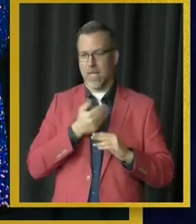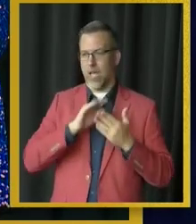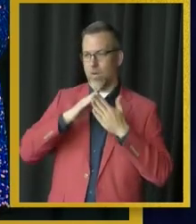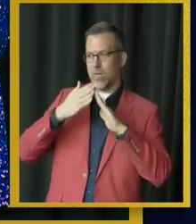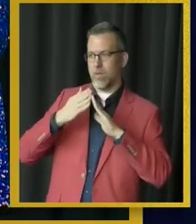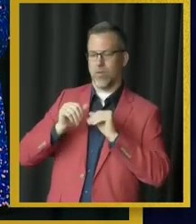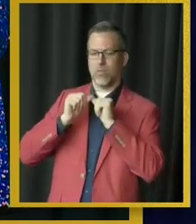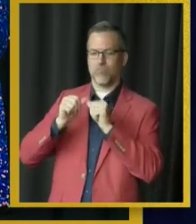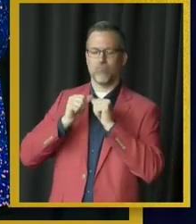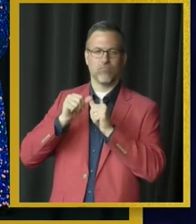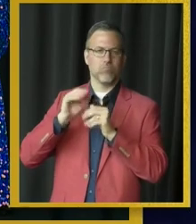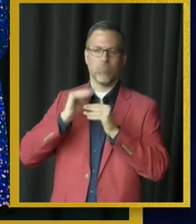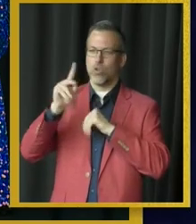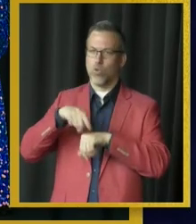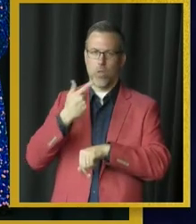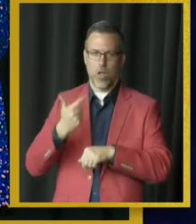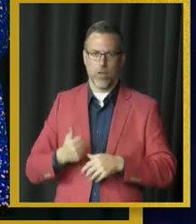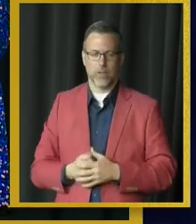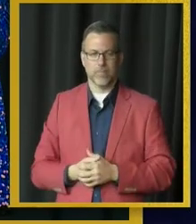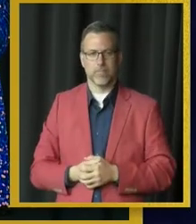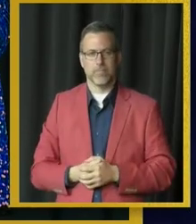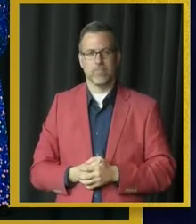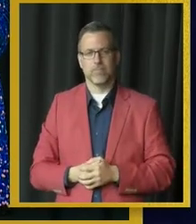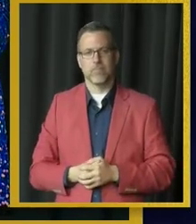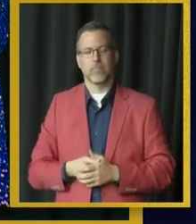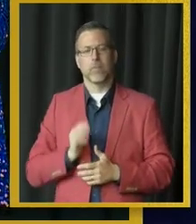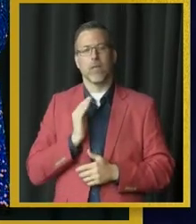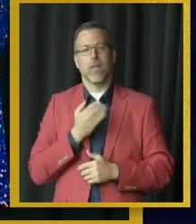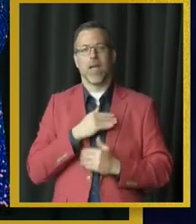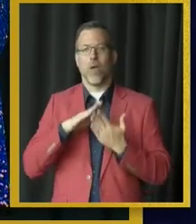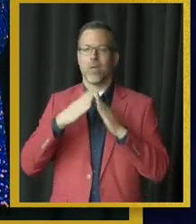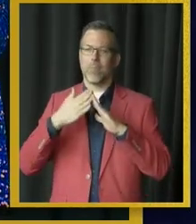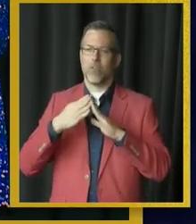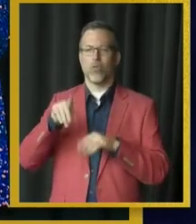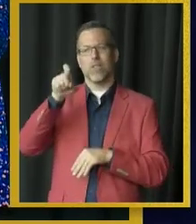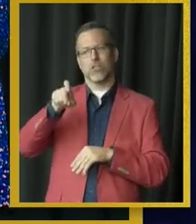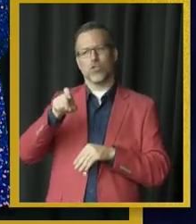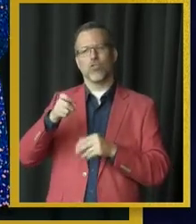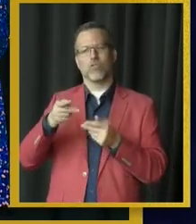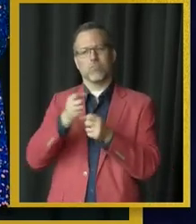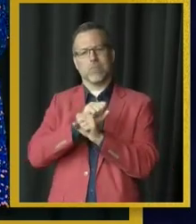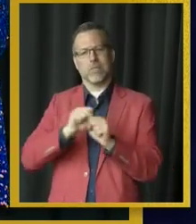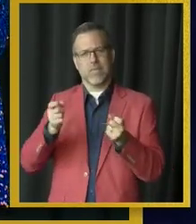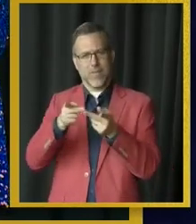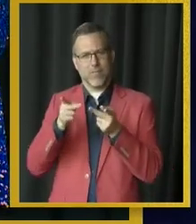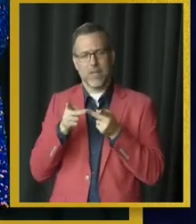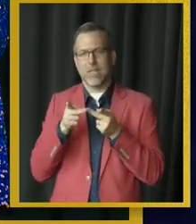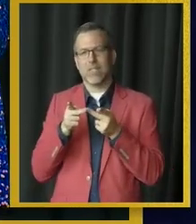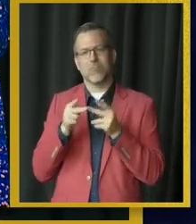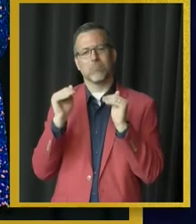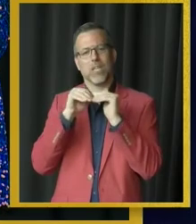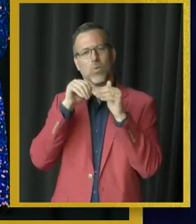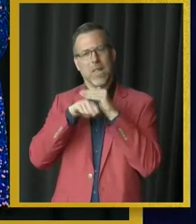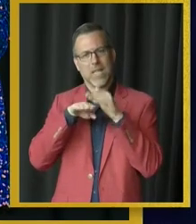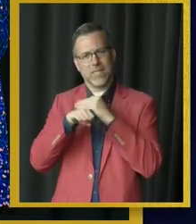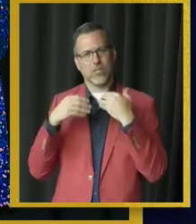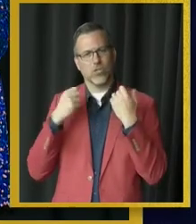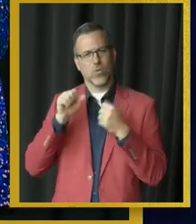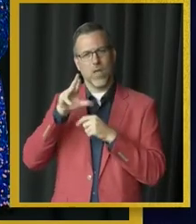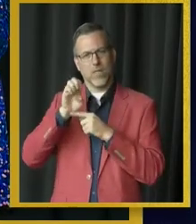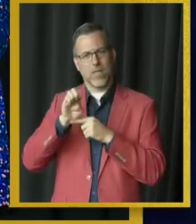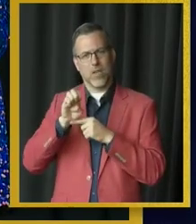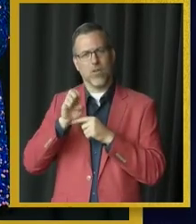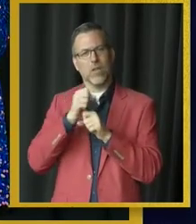gone on for far too long. Our community deserves refuge, equal access to health care,